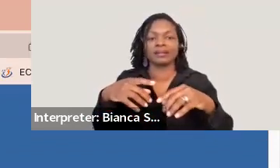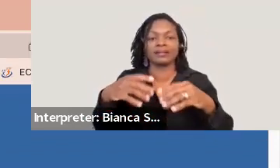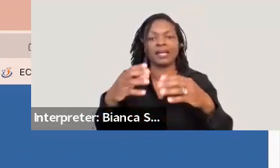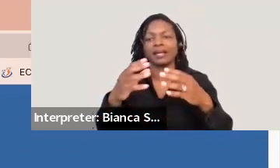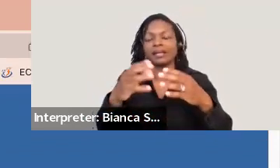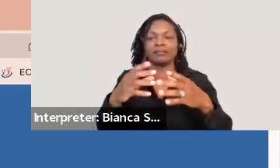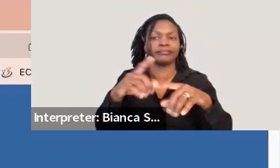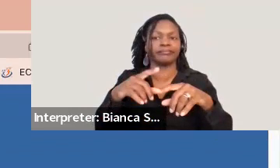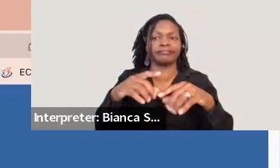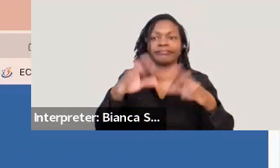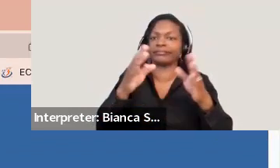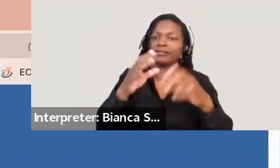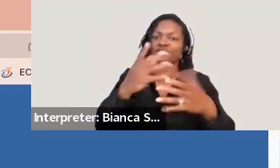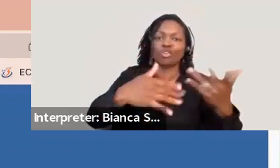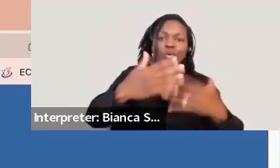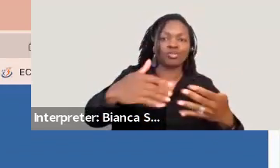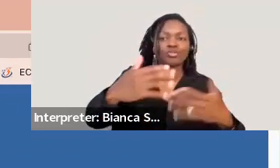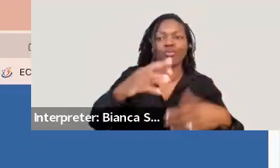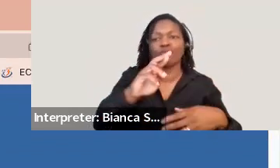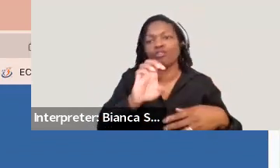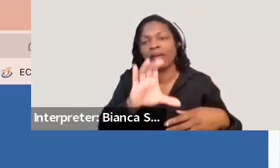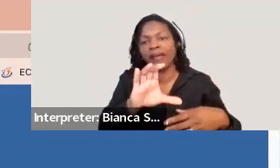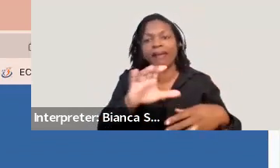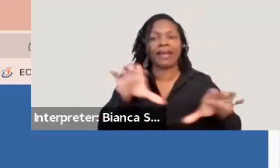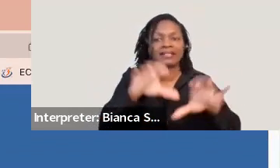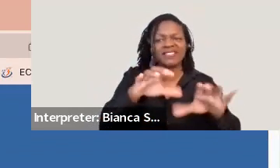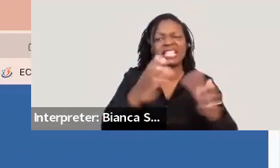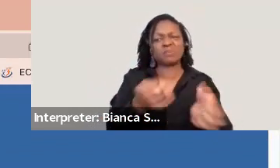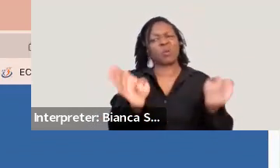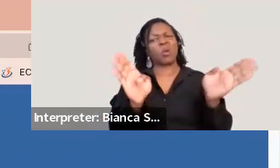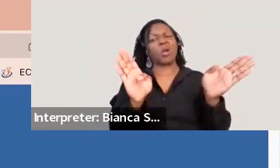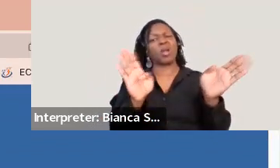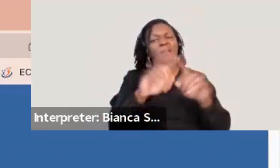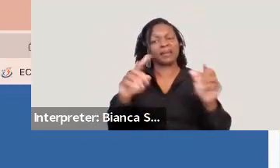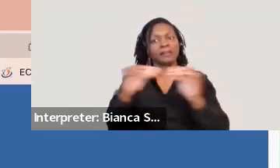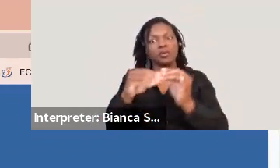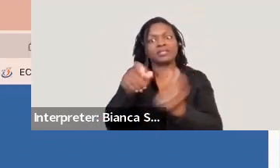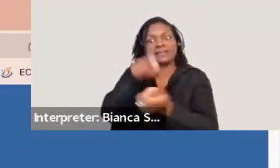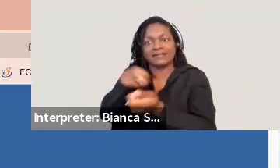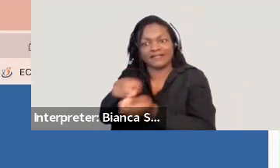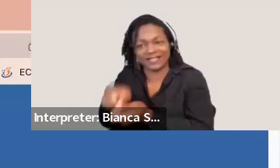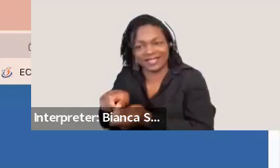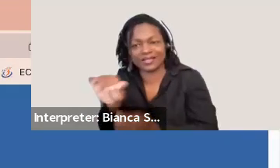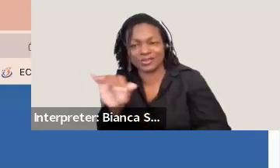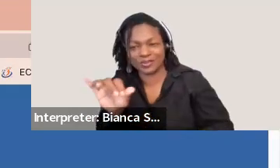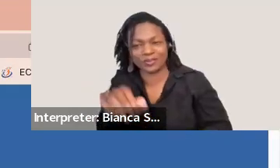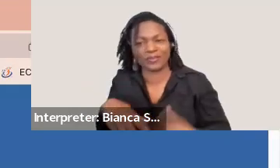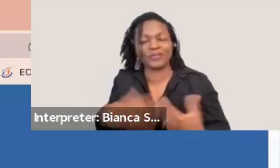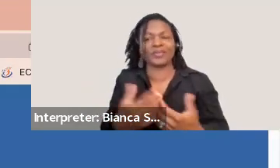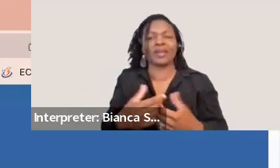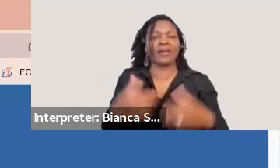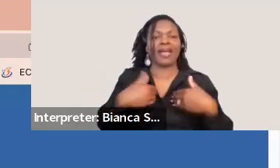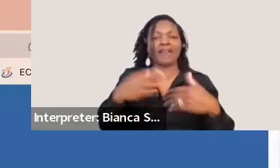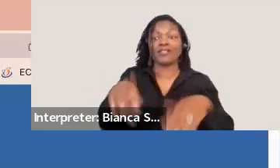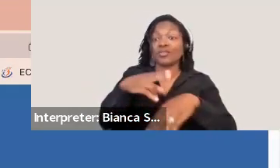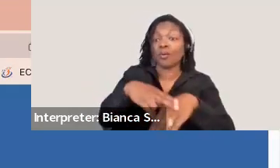like social, recreational activities, as well as adult programs and services. So we have all of your normal kind of government benefits that